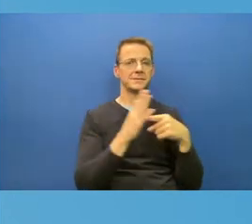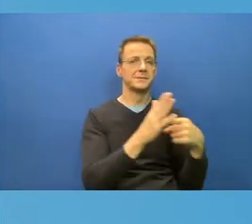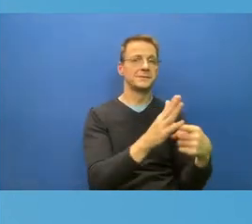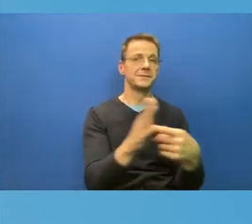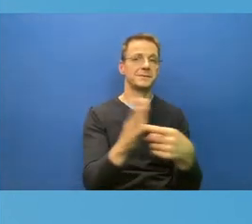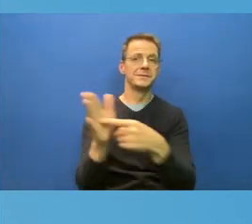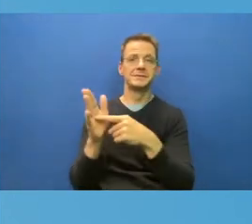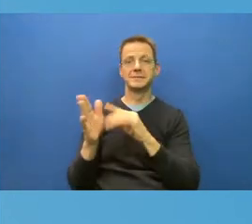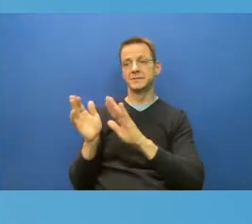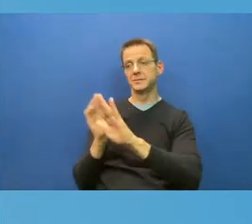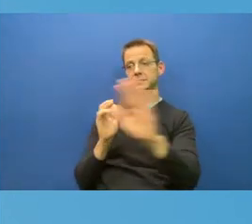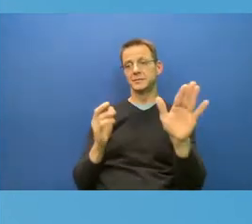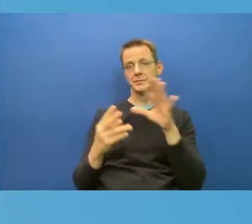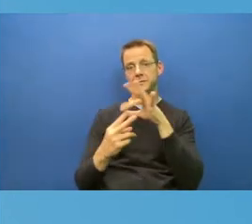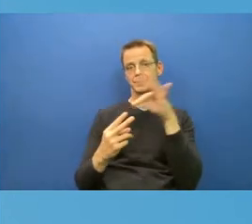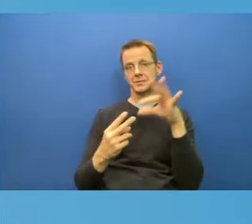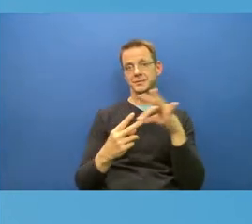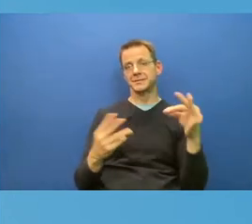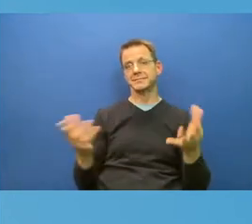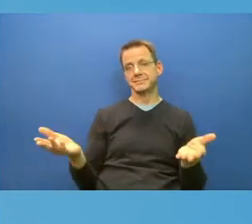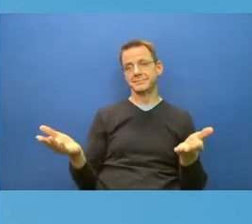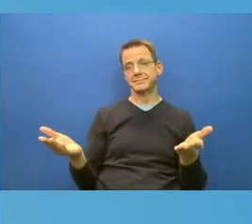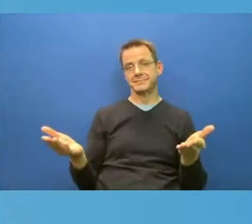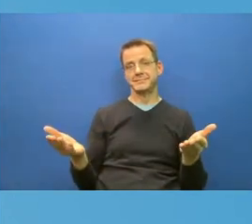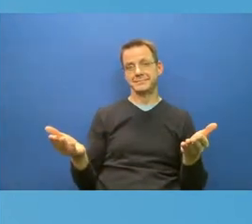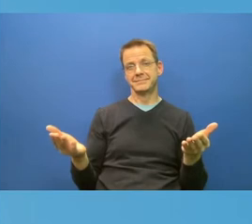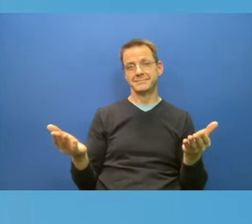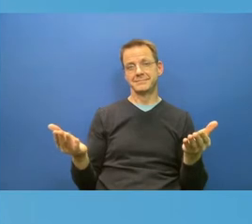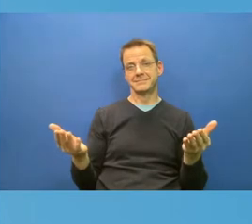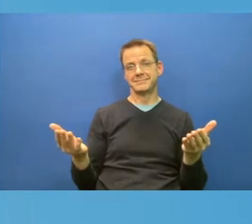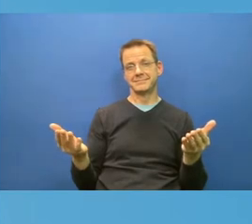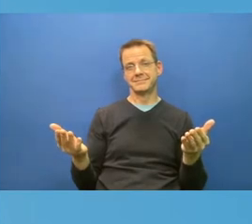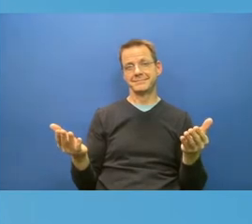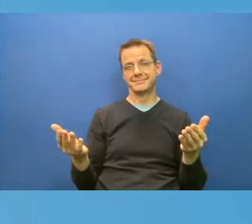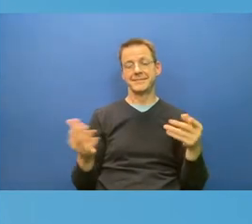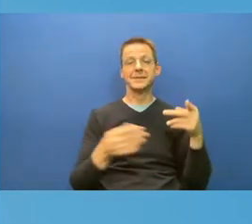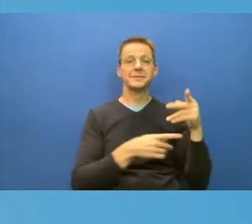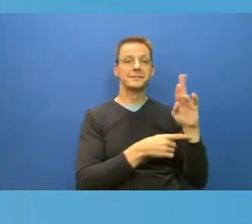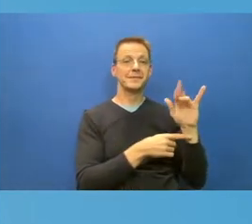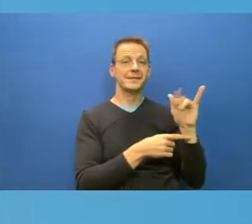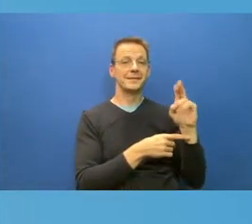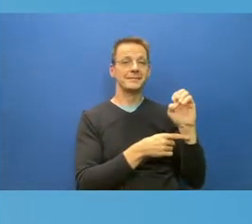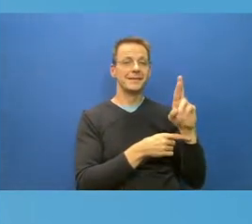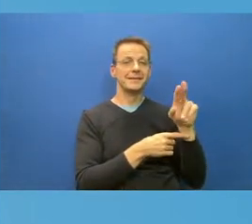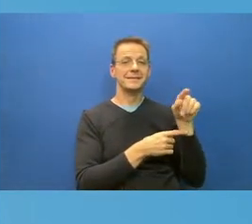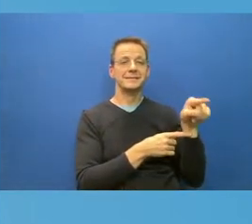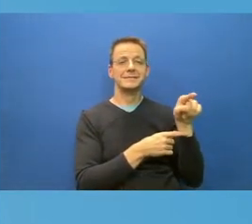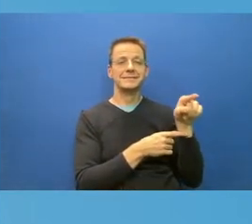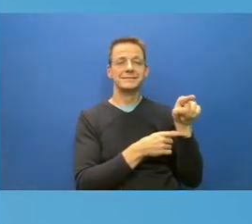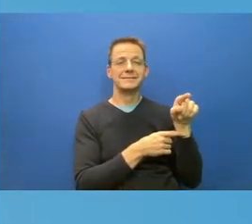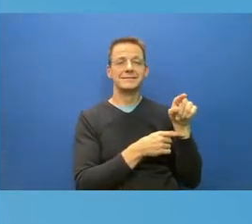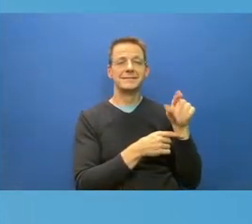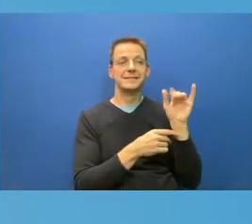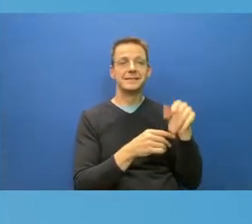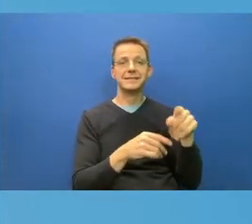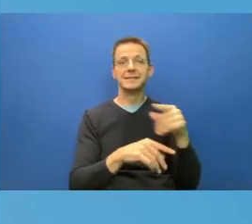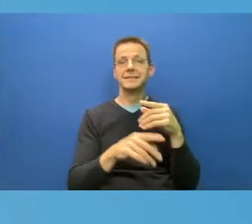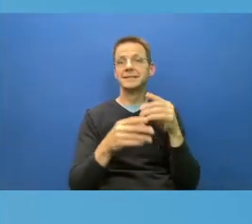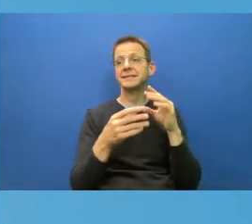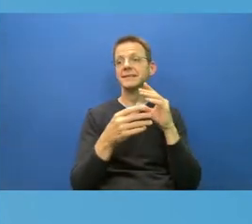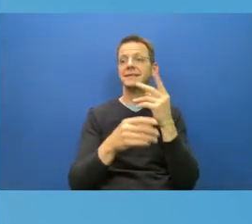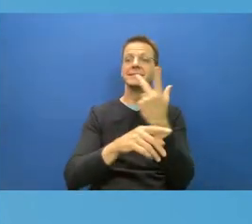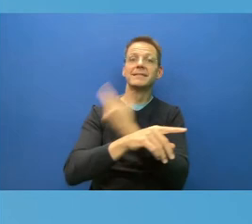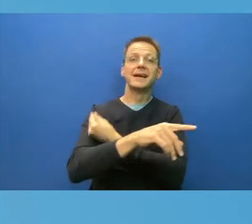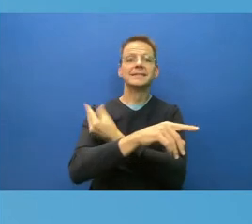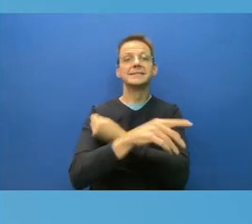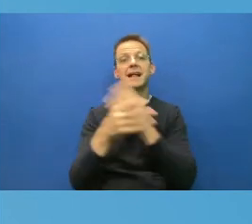the microphone about vaccines, it was all about Trudeau's failings at procurement, and they need to forget all of that. Their only job